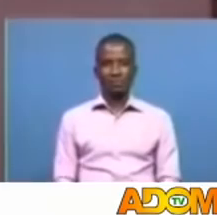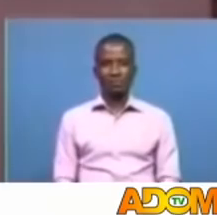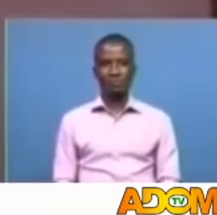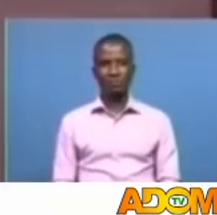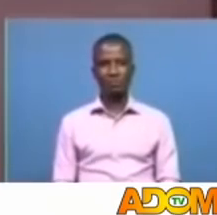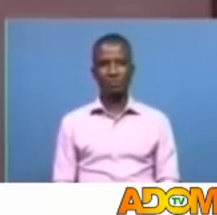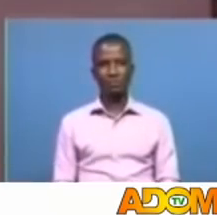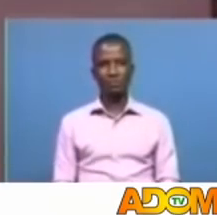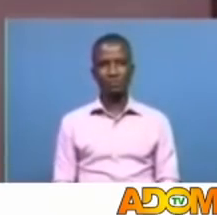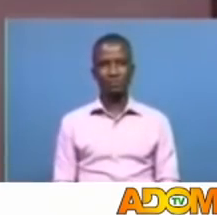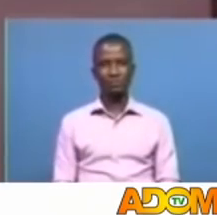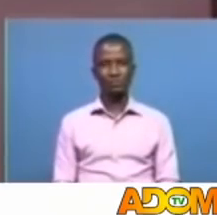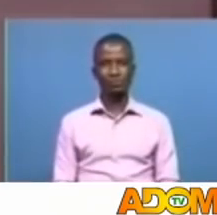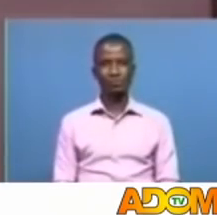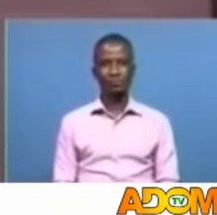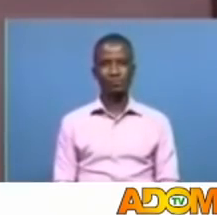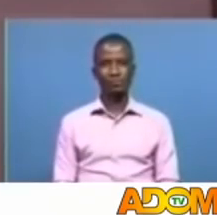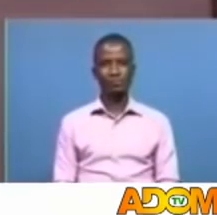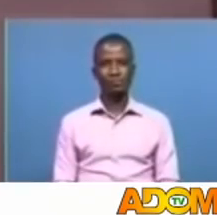the reference to